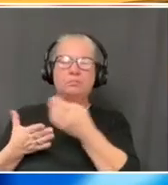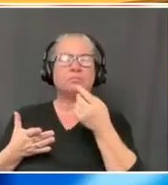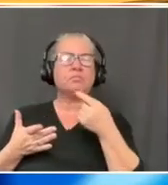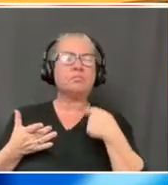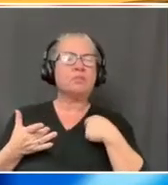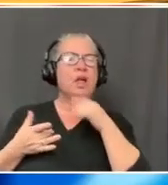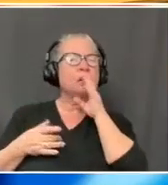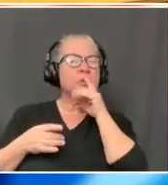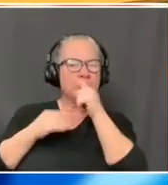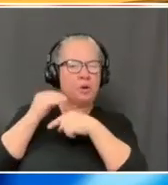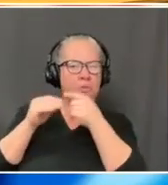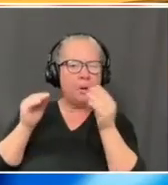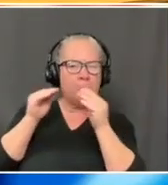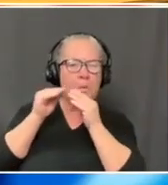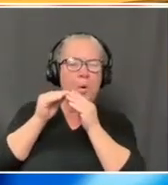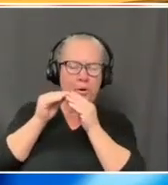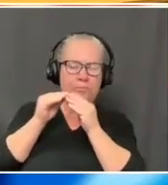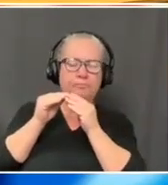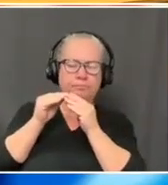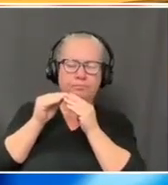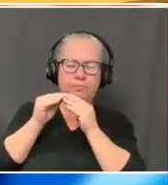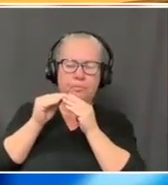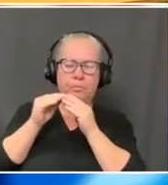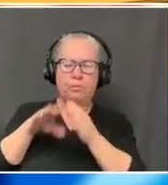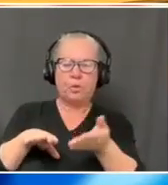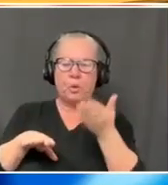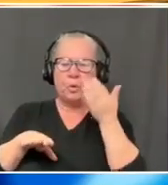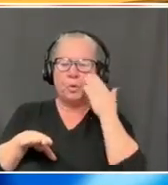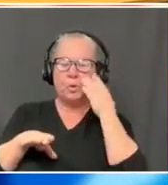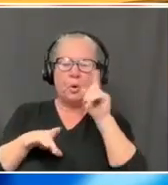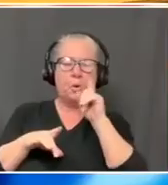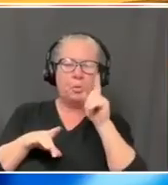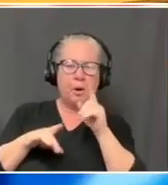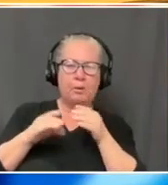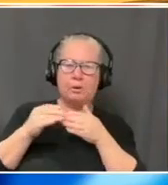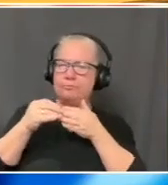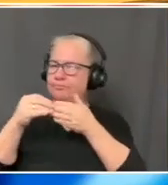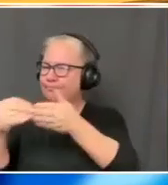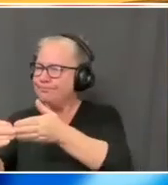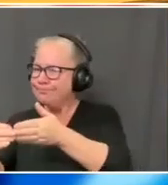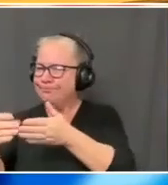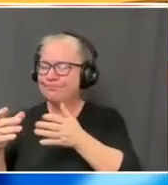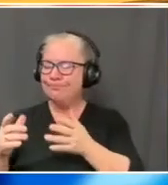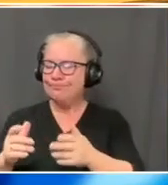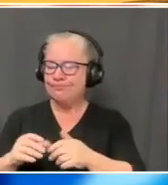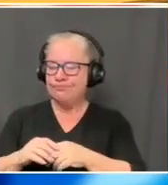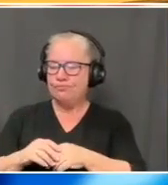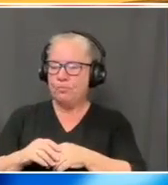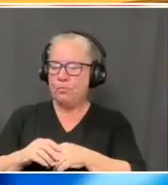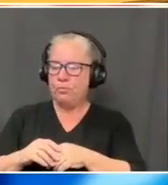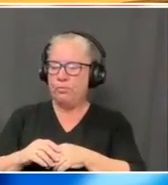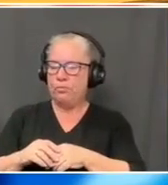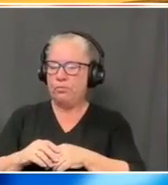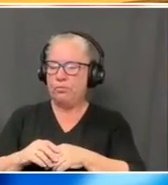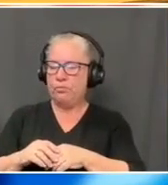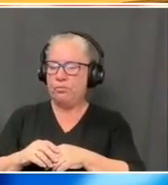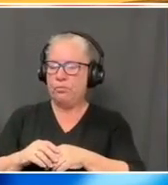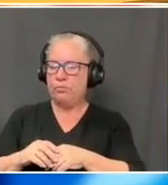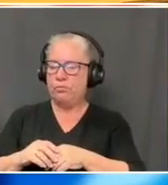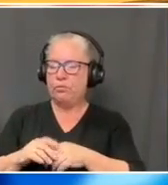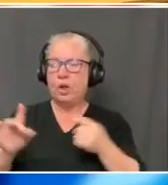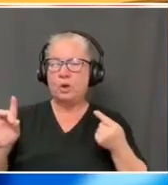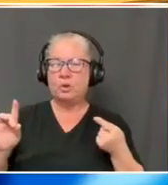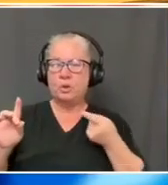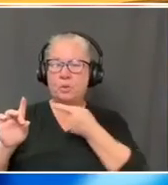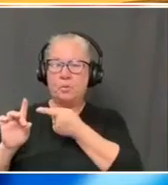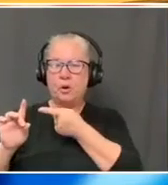where tutoring is, the direction we're moving with tutoring. Sure. So an important point here is that this is principally general fund